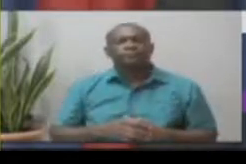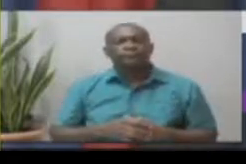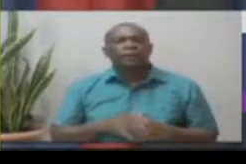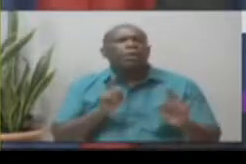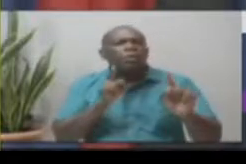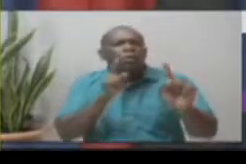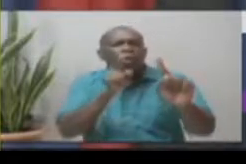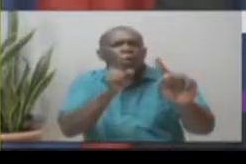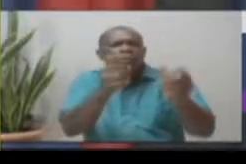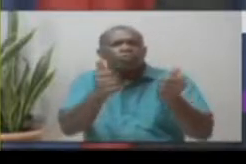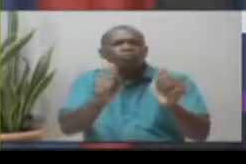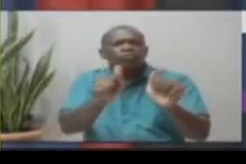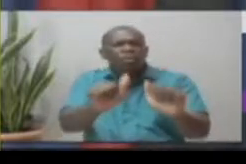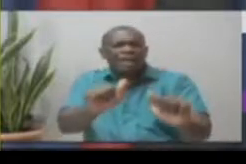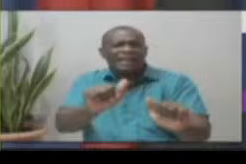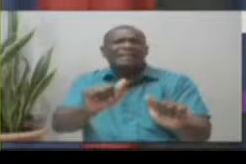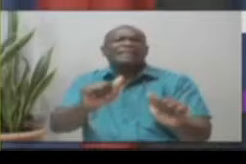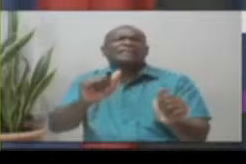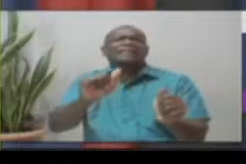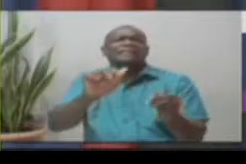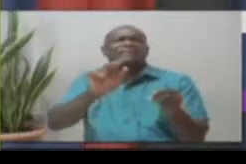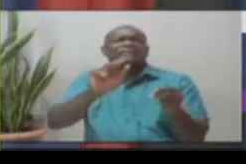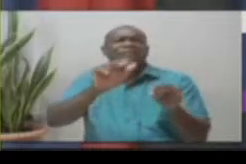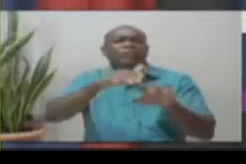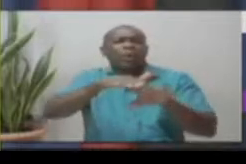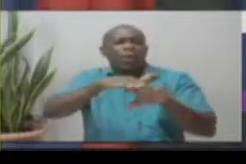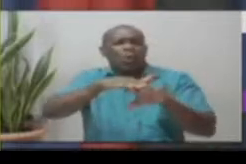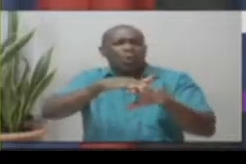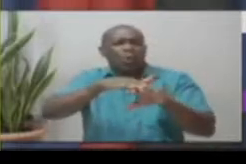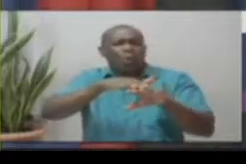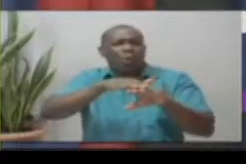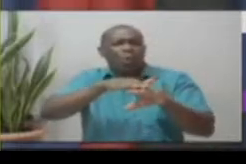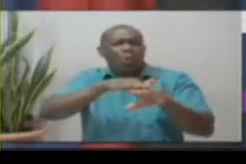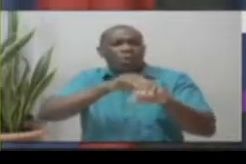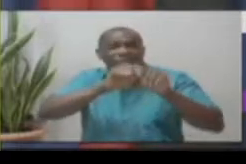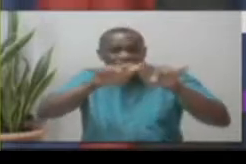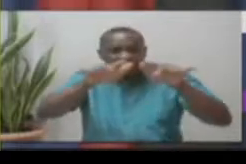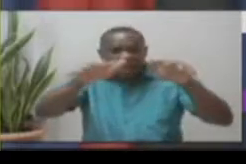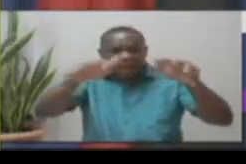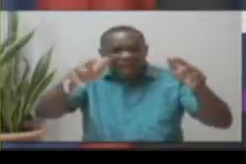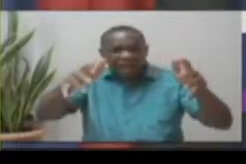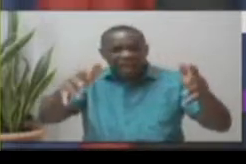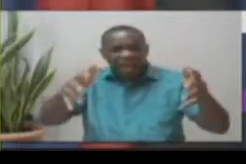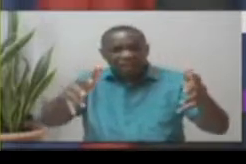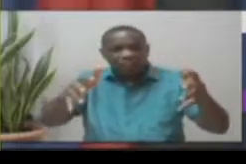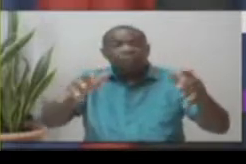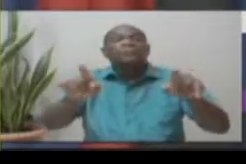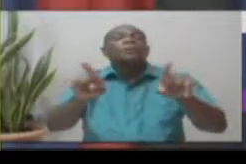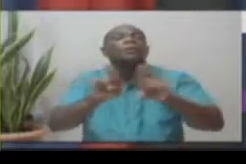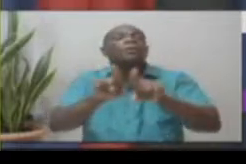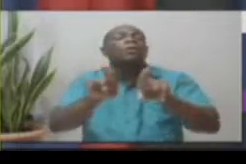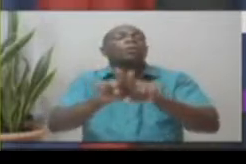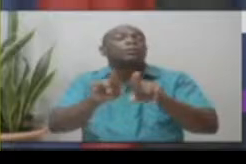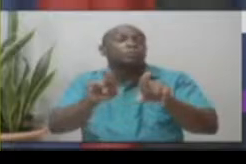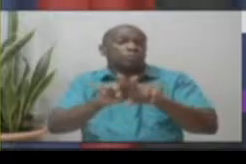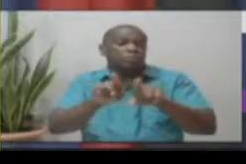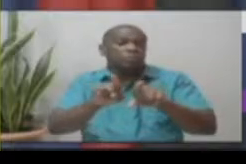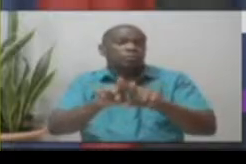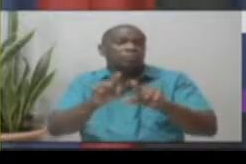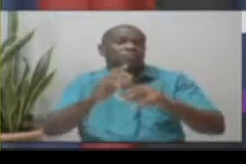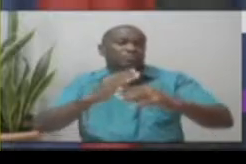of the virus into our country. And that is the actions we took in the beginning were like that.